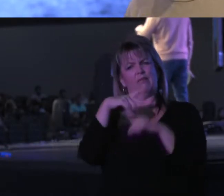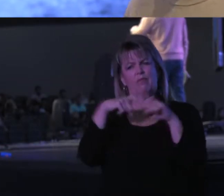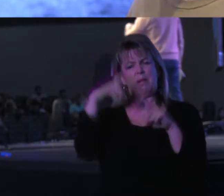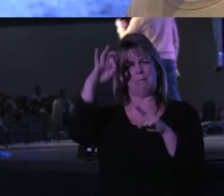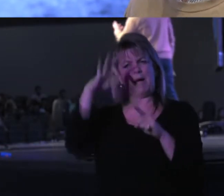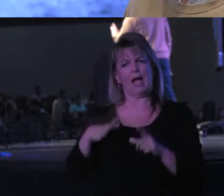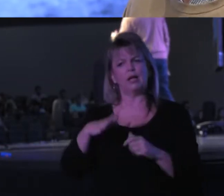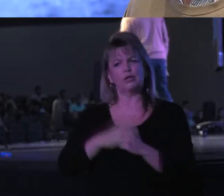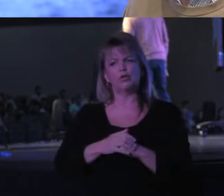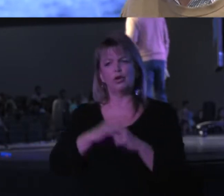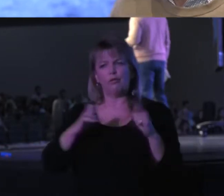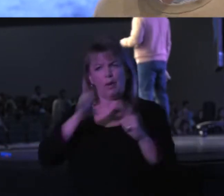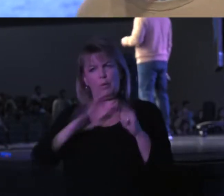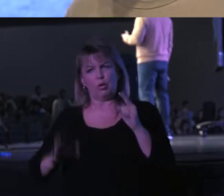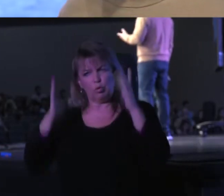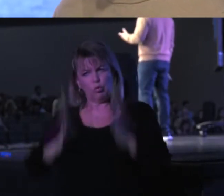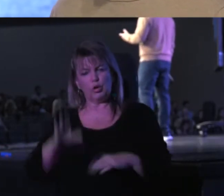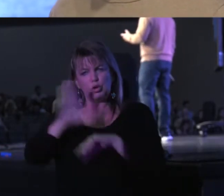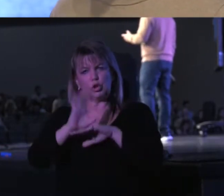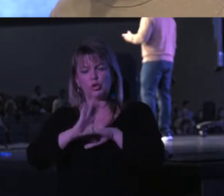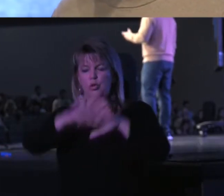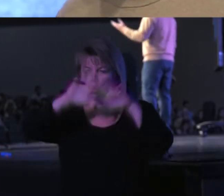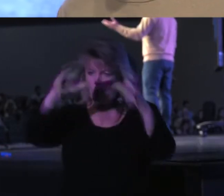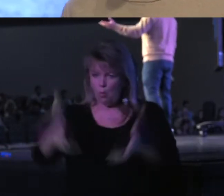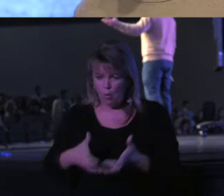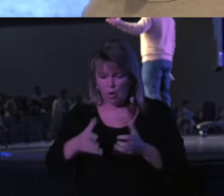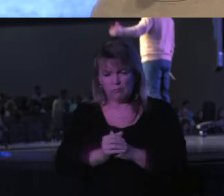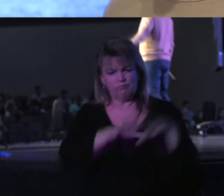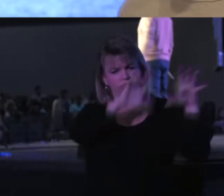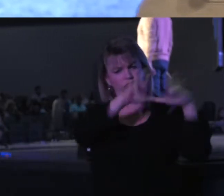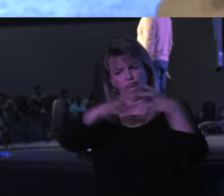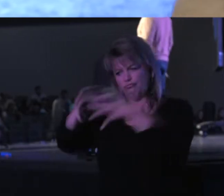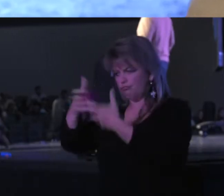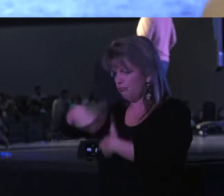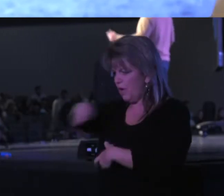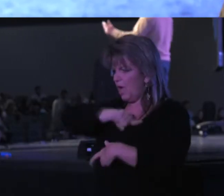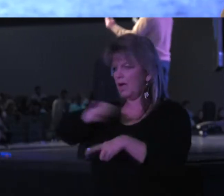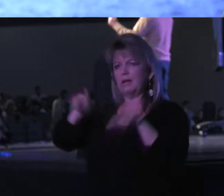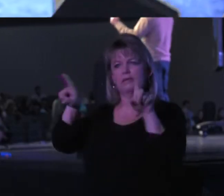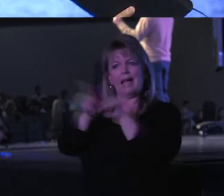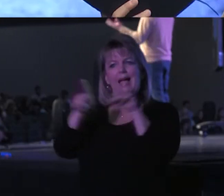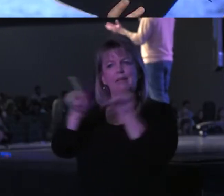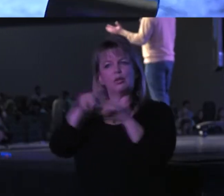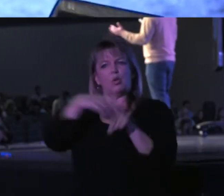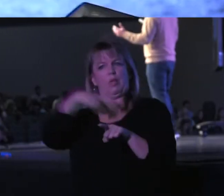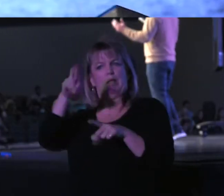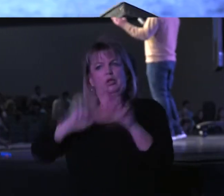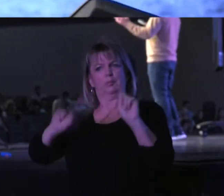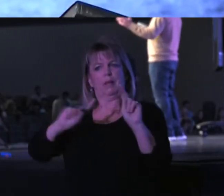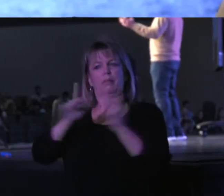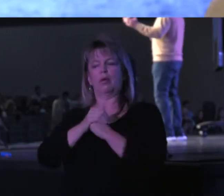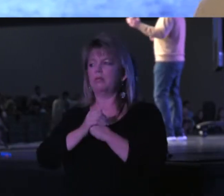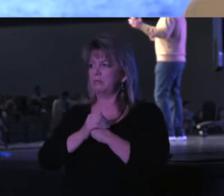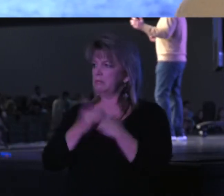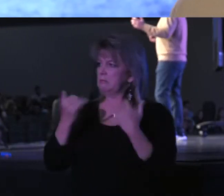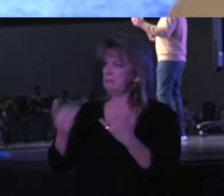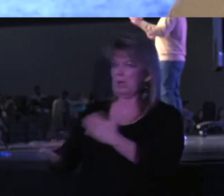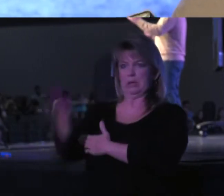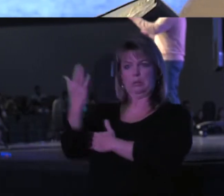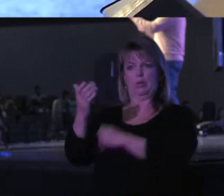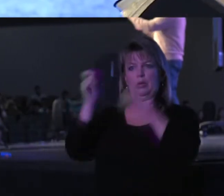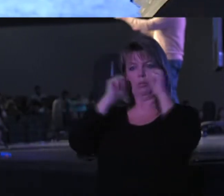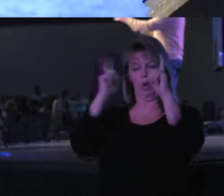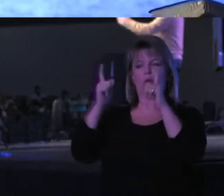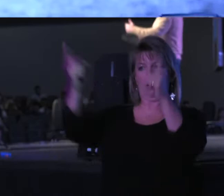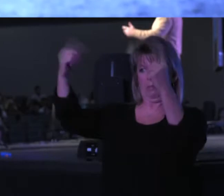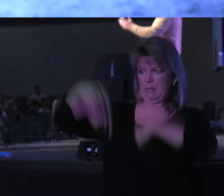a pastor of a Christian church where the world would categorize us as religious people. If you got up today and made